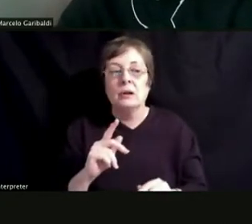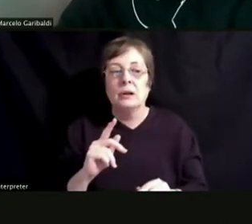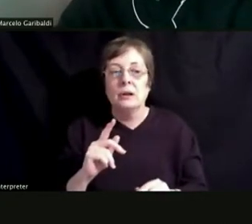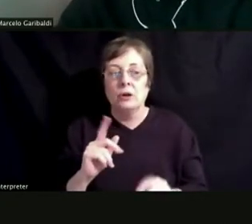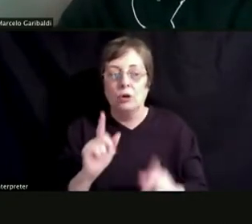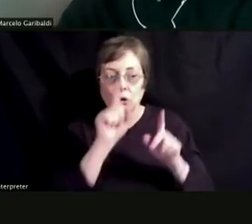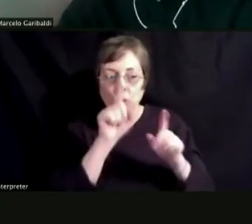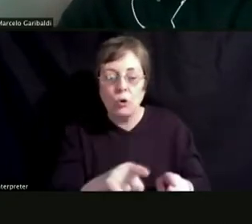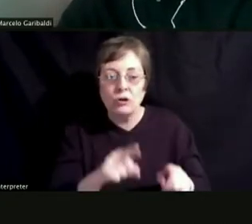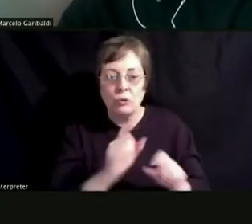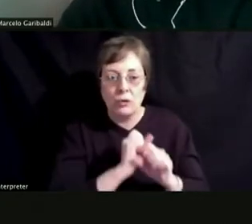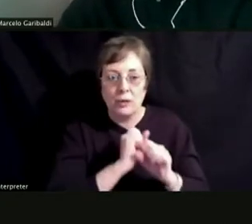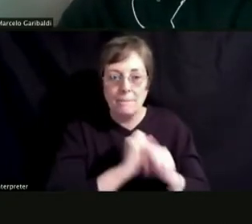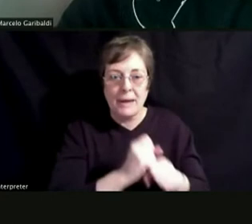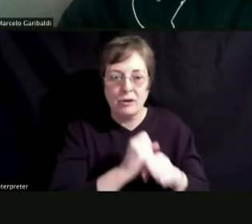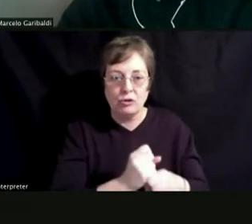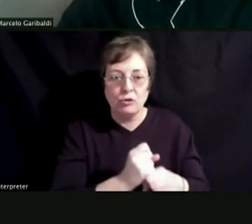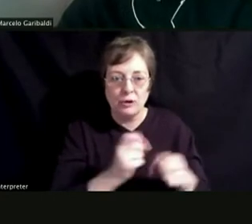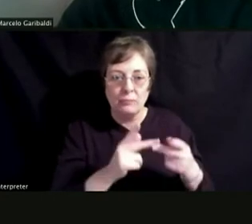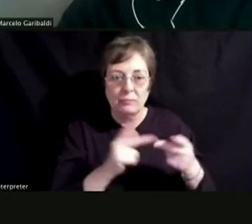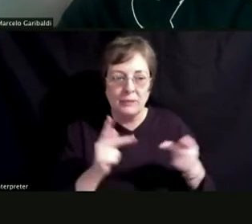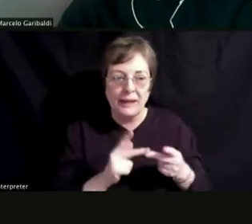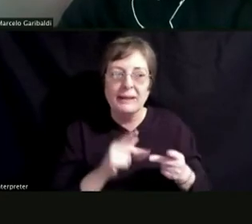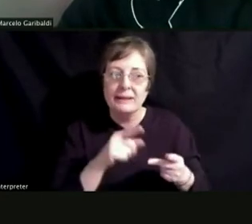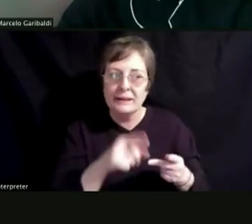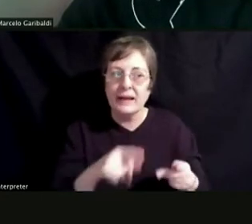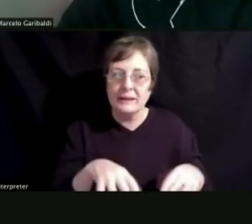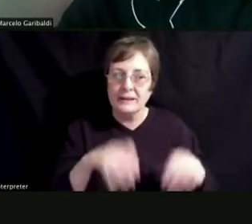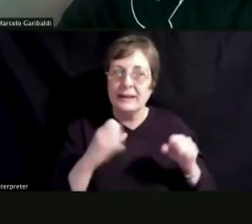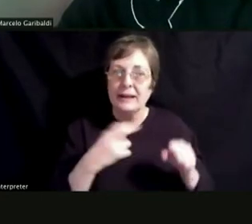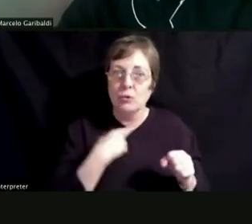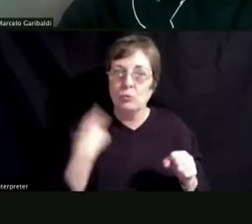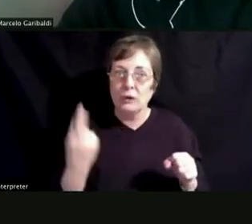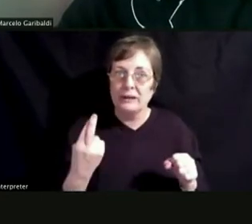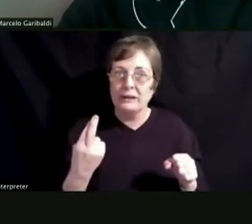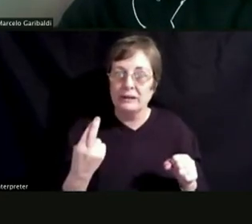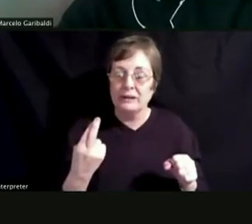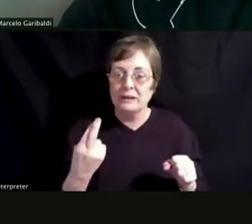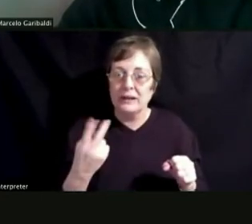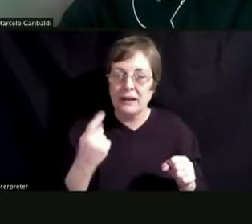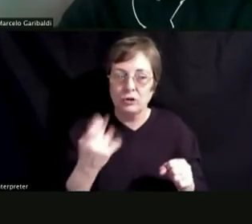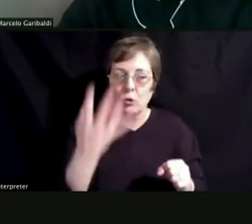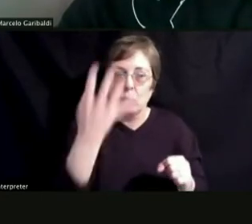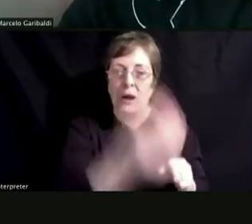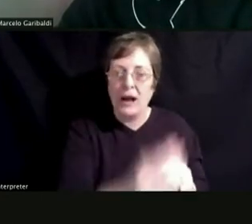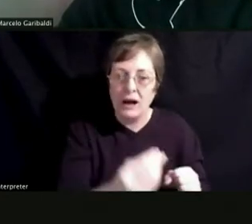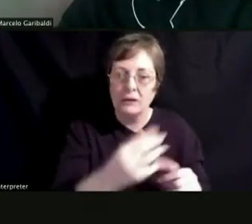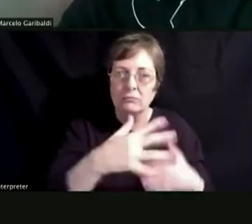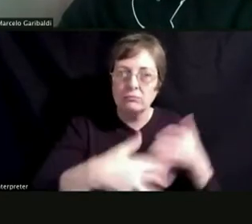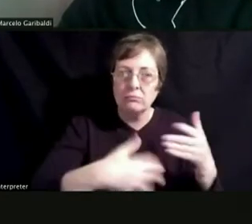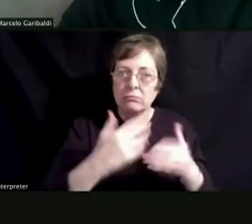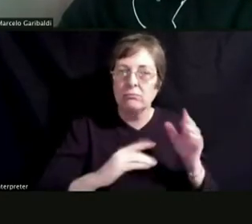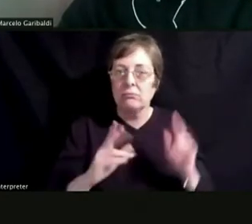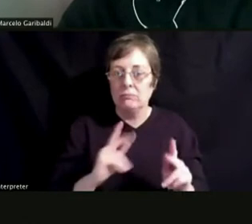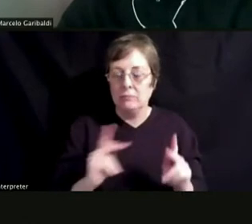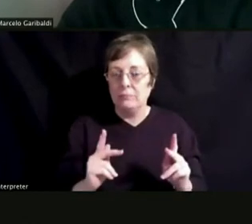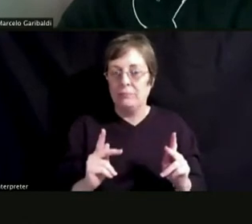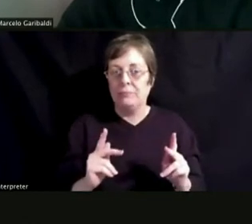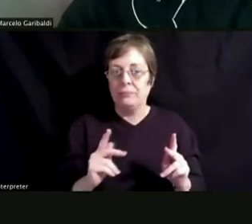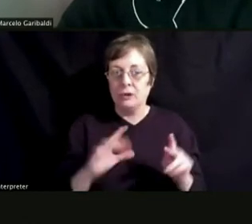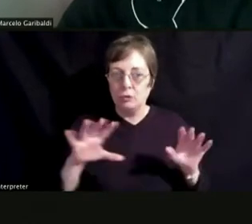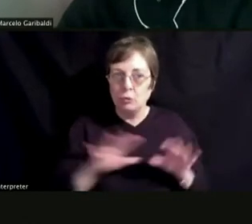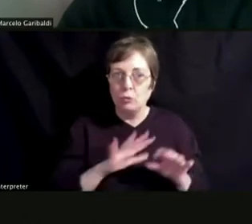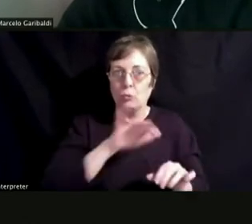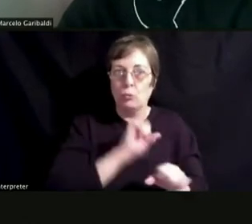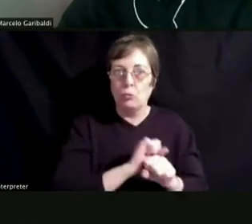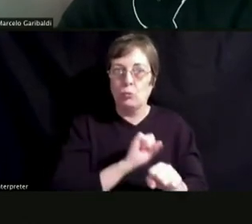facilities, they bear the same risk that anyone else bears that have to go out in the public and do what they do. But in this case,